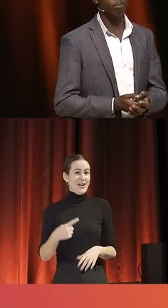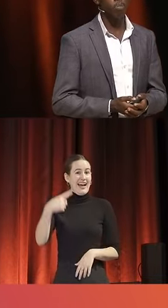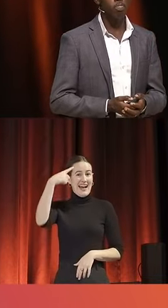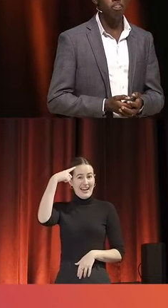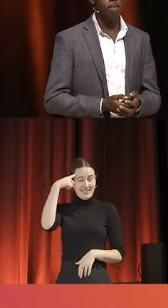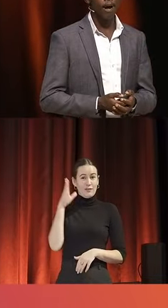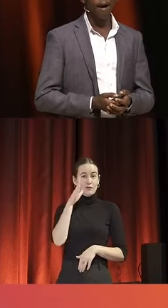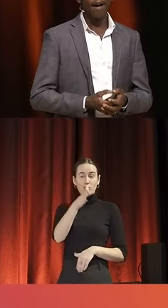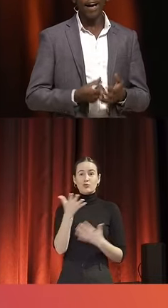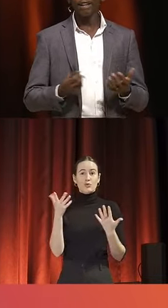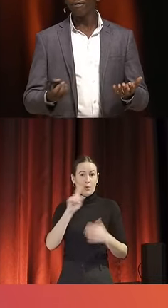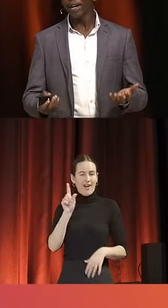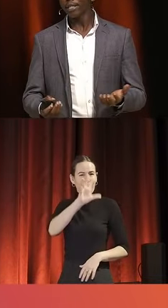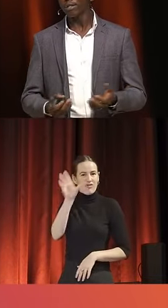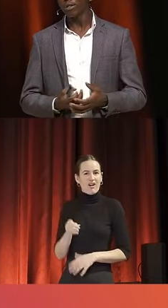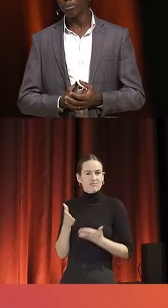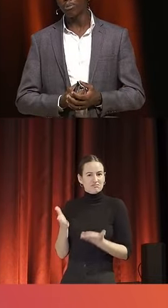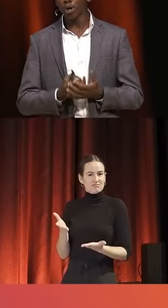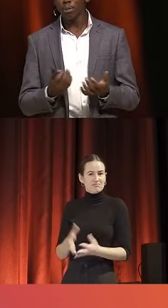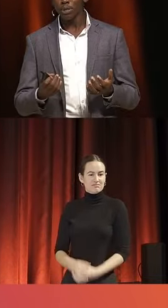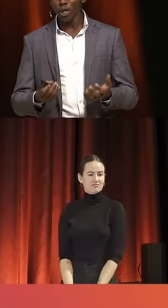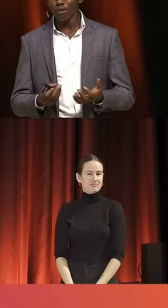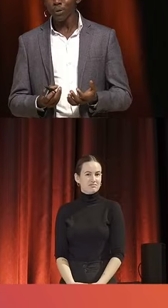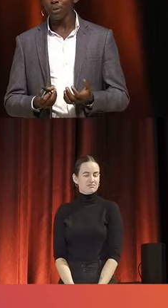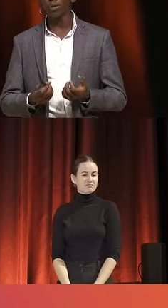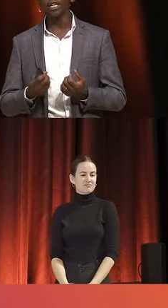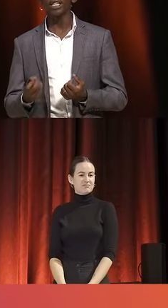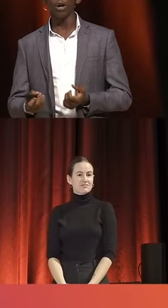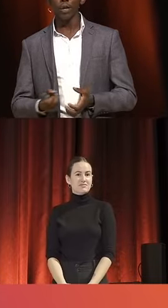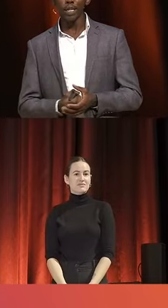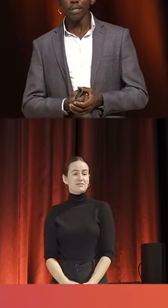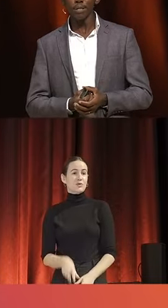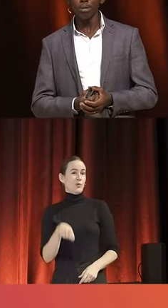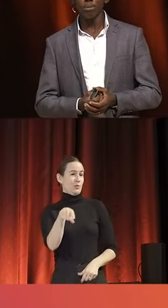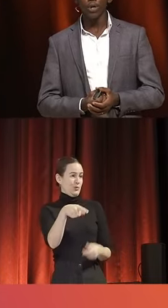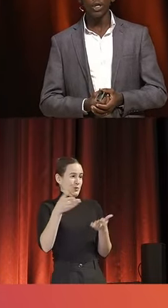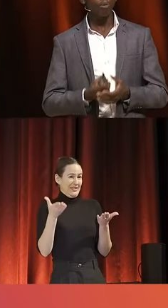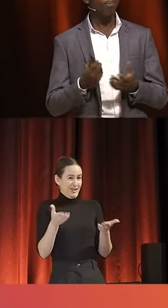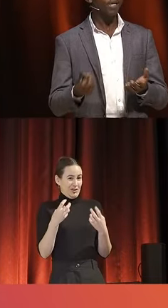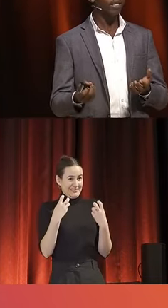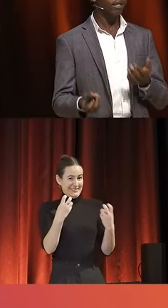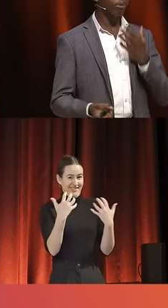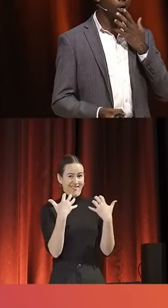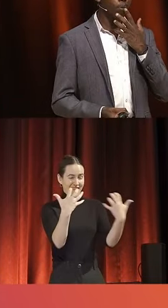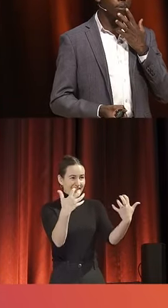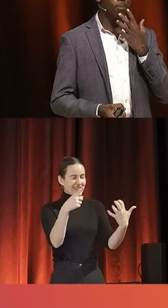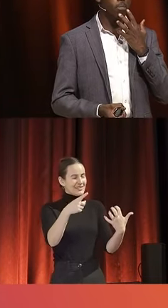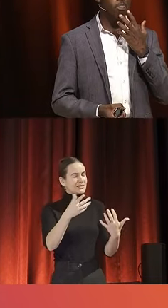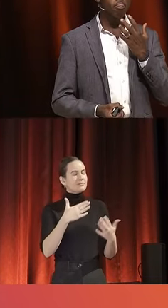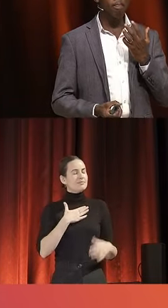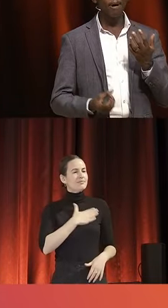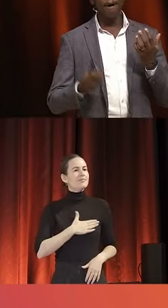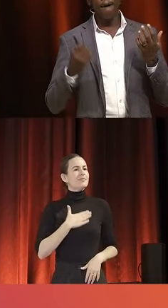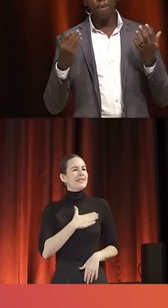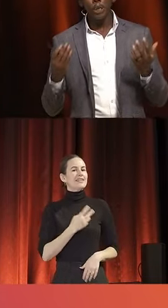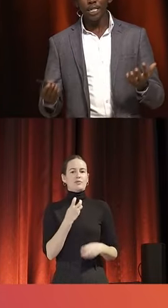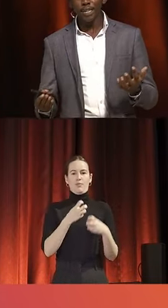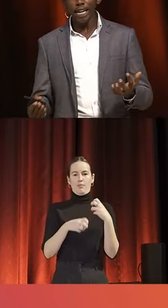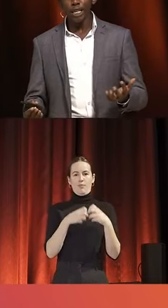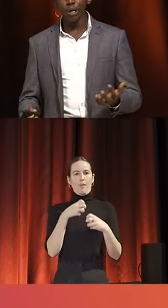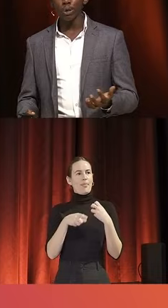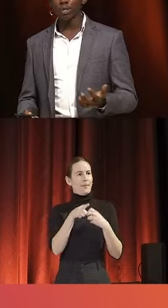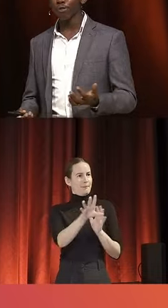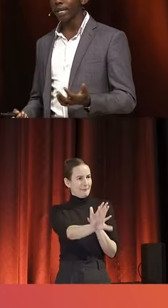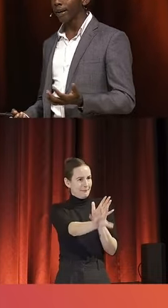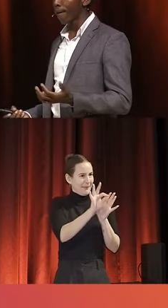African. I invite the problem solvers in the audience to pick a problem,